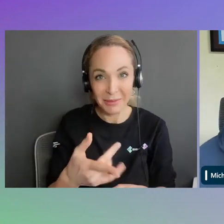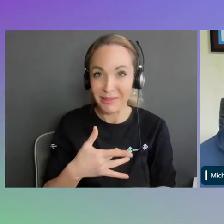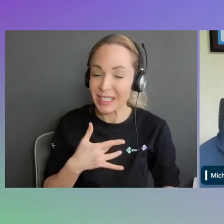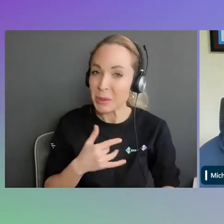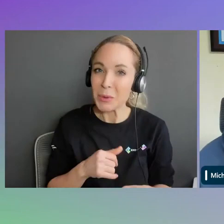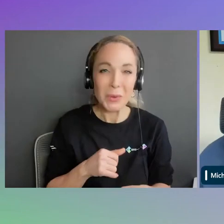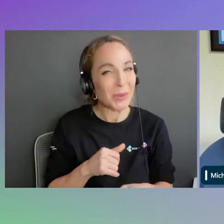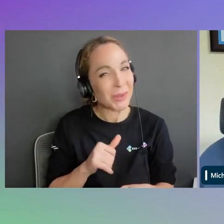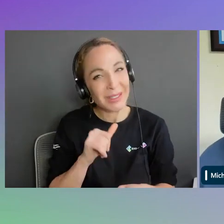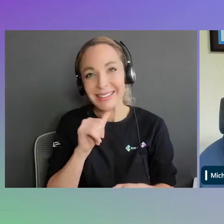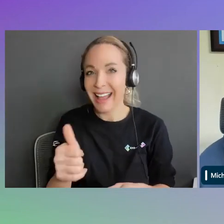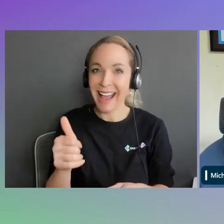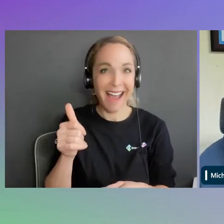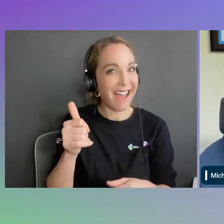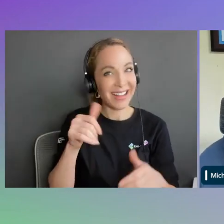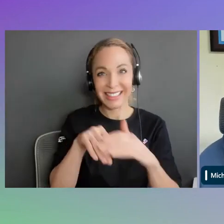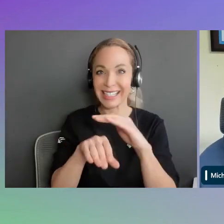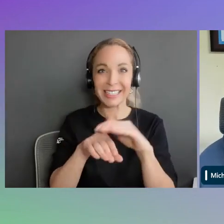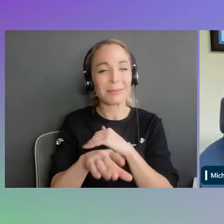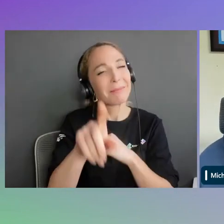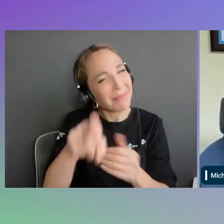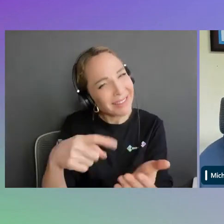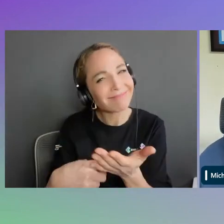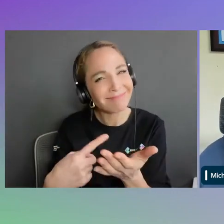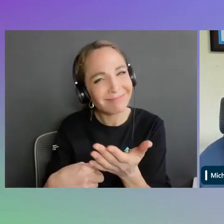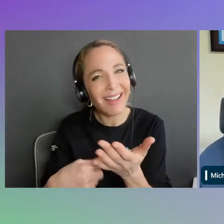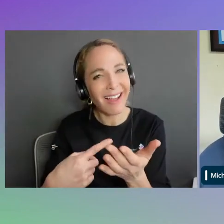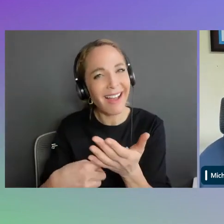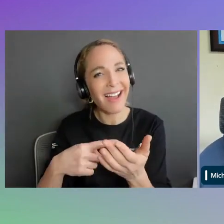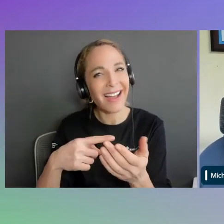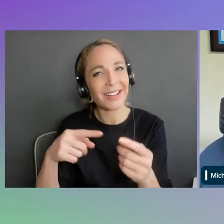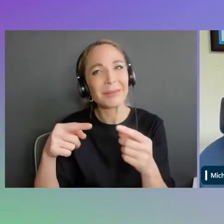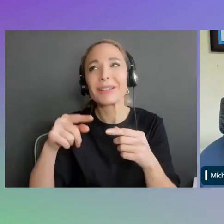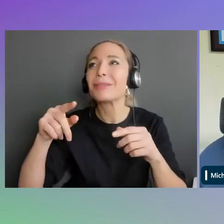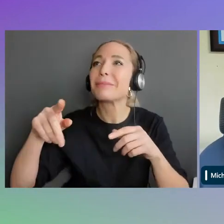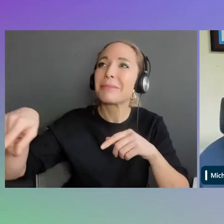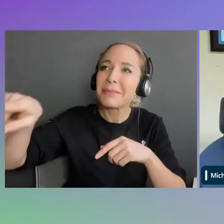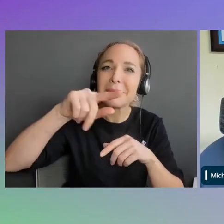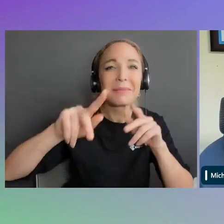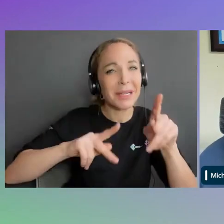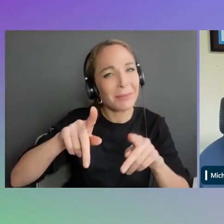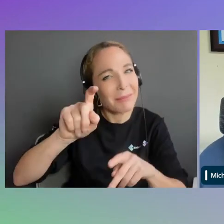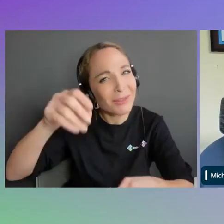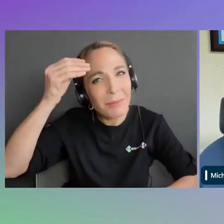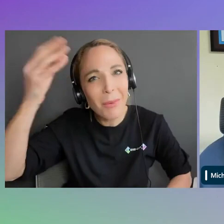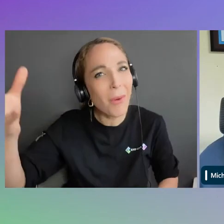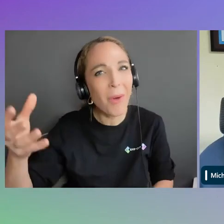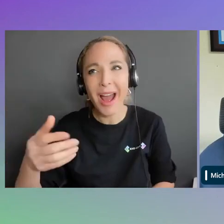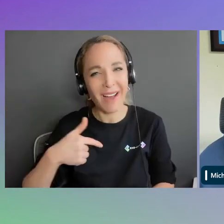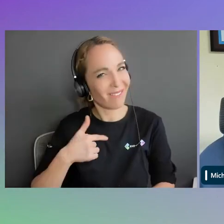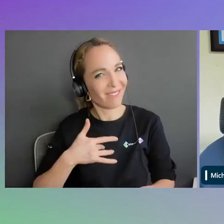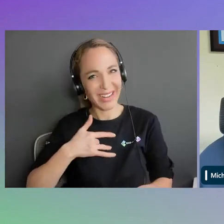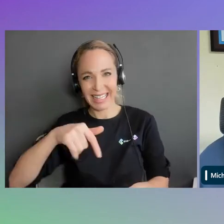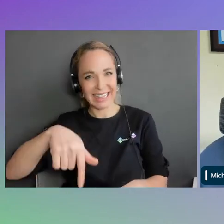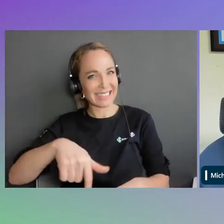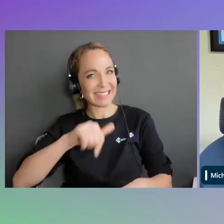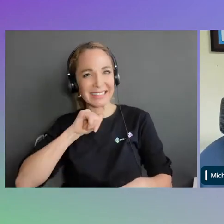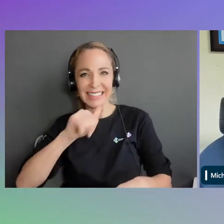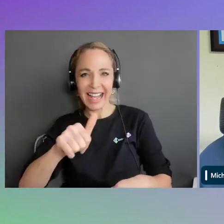accessible, report that. Talk to people like, hey, this is not accessible. We often act